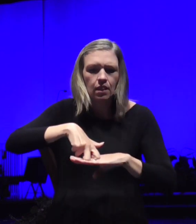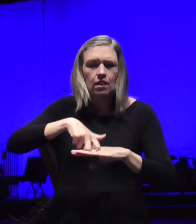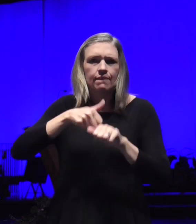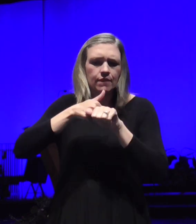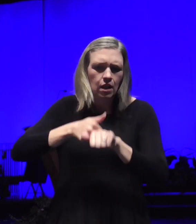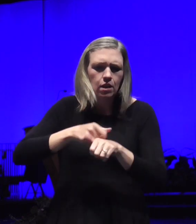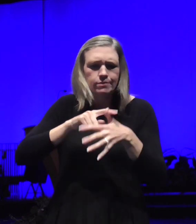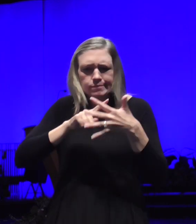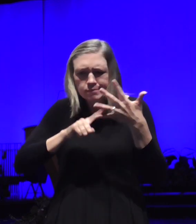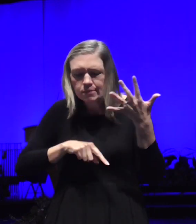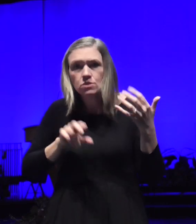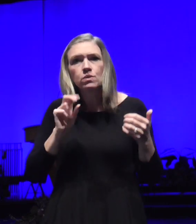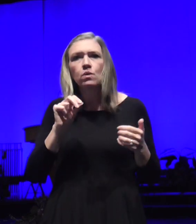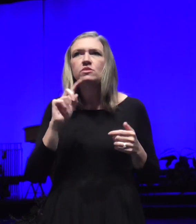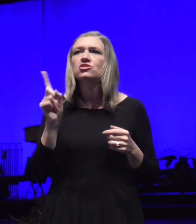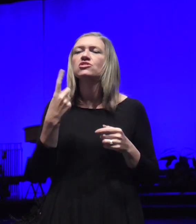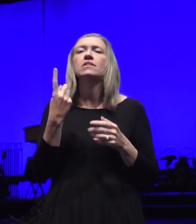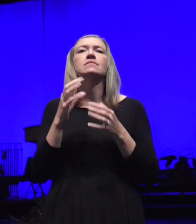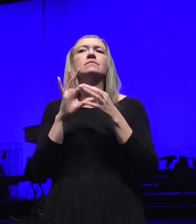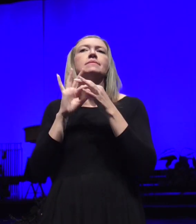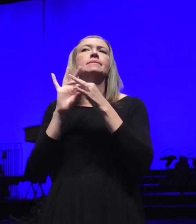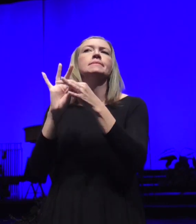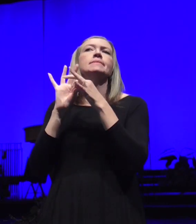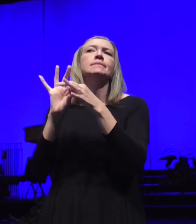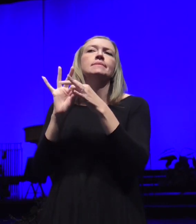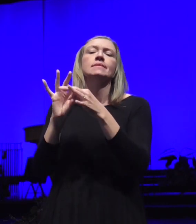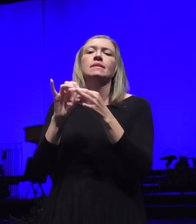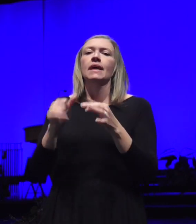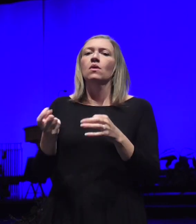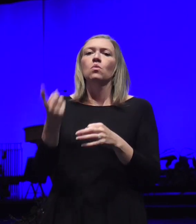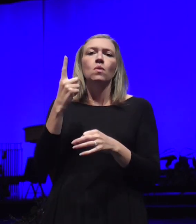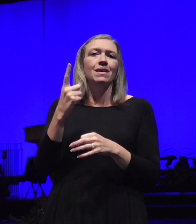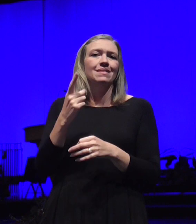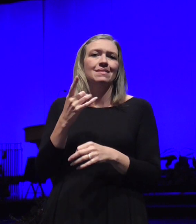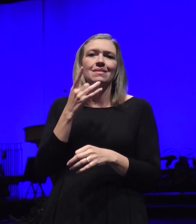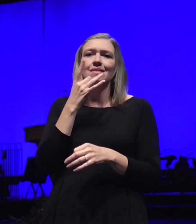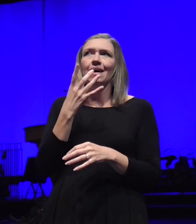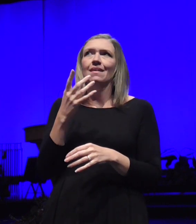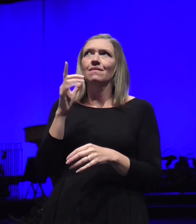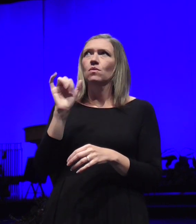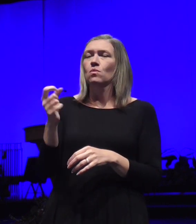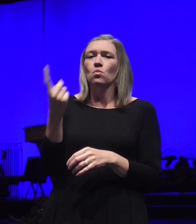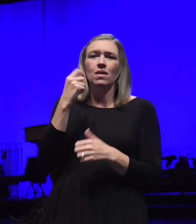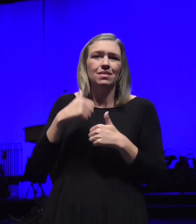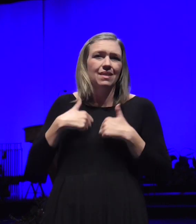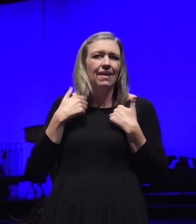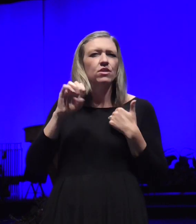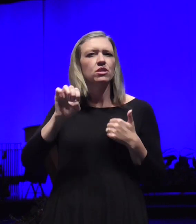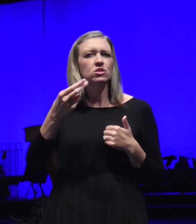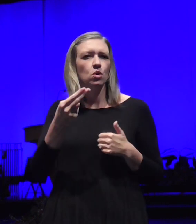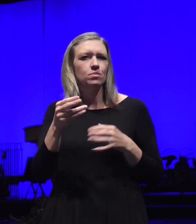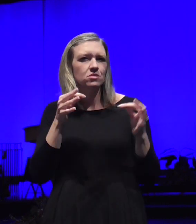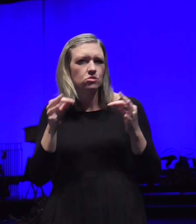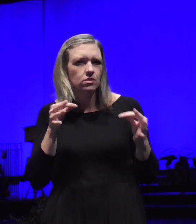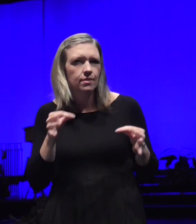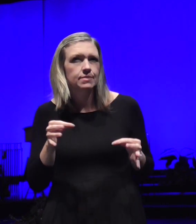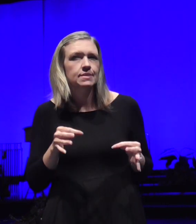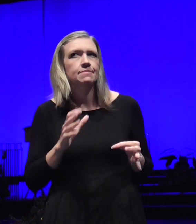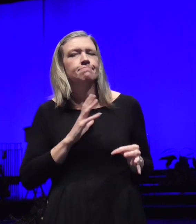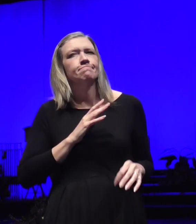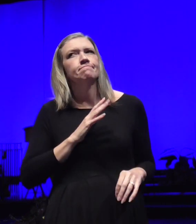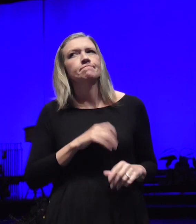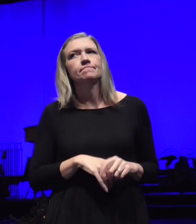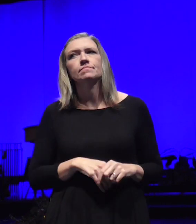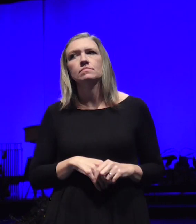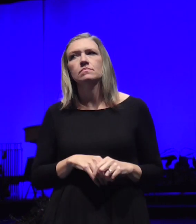just unifying with that one life that Ernest Holmes so beautifully described. And so they